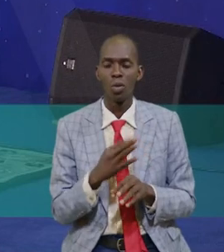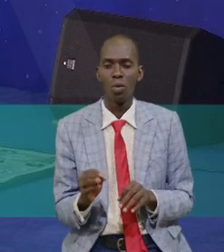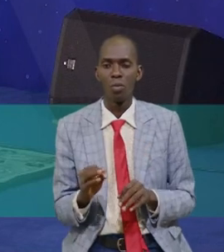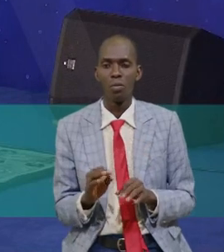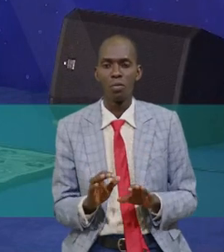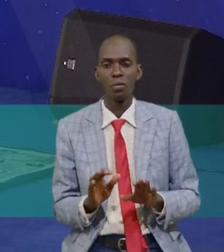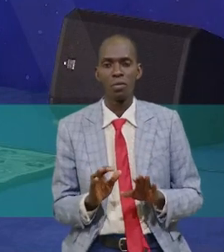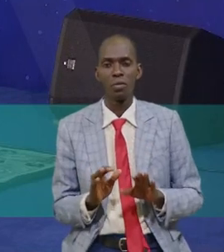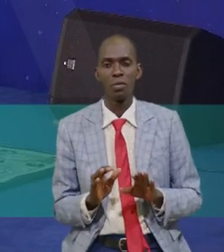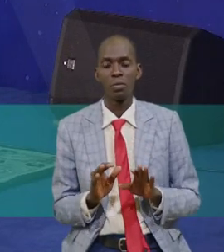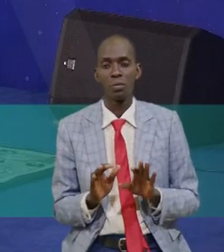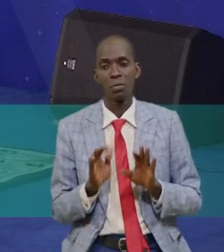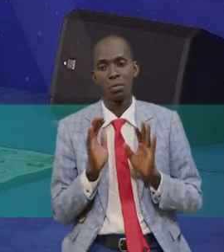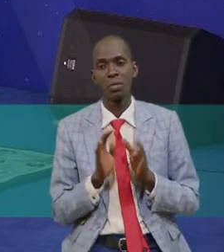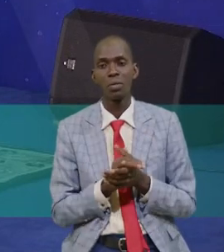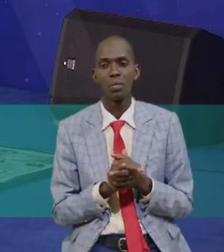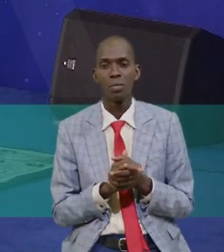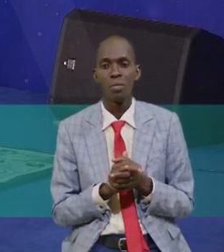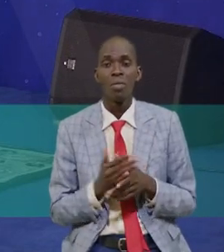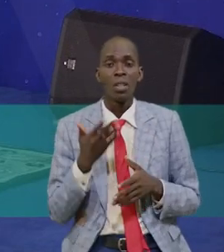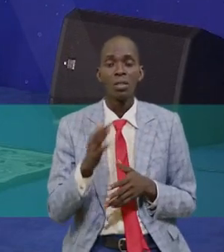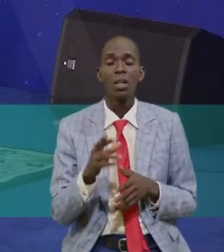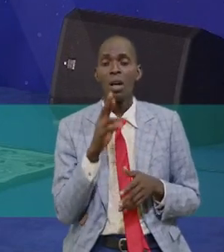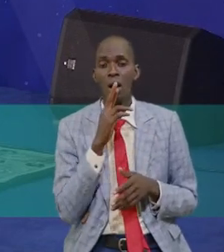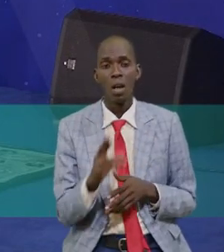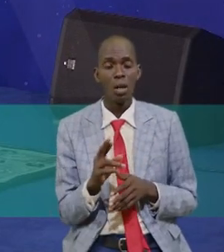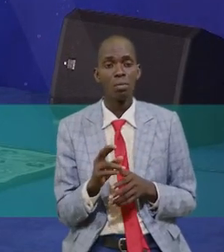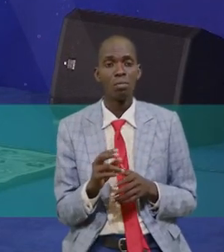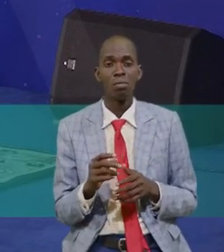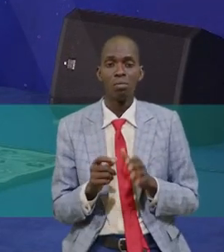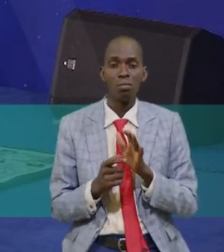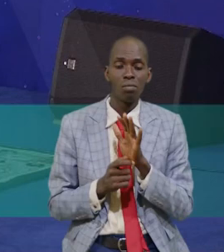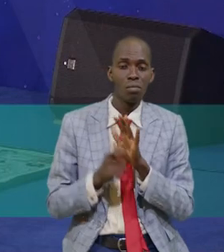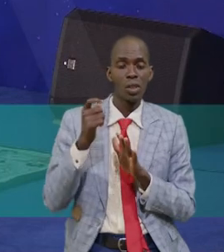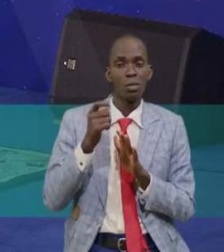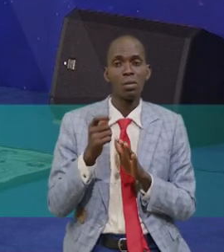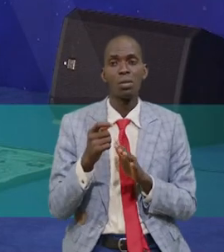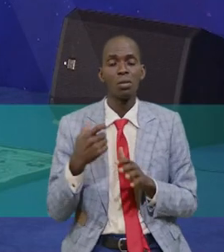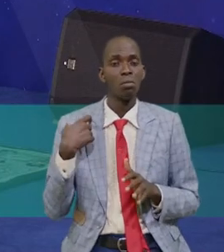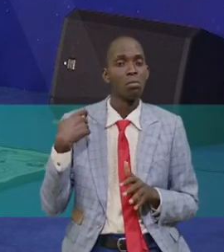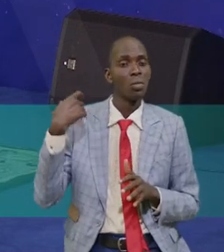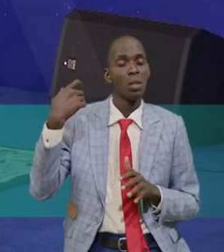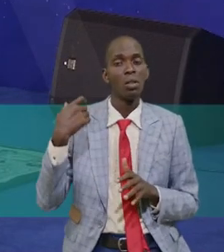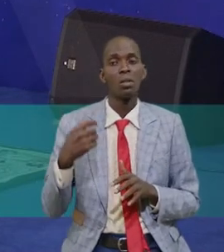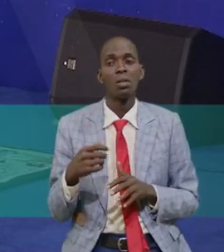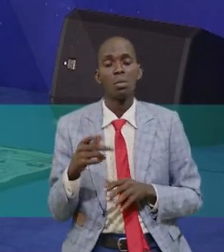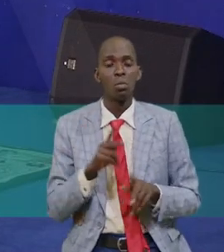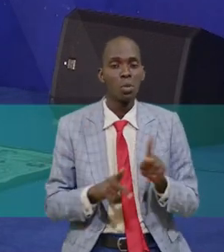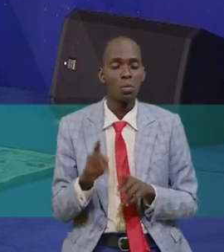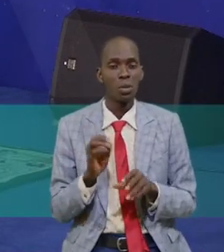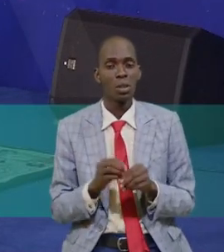were giants in the land, and there are still giants in the land, and the giants have